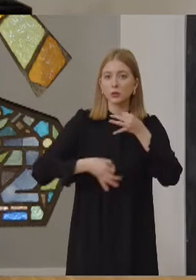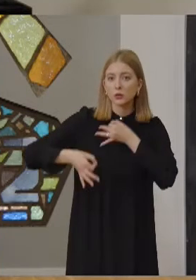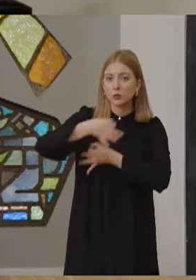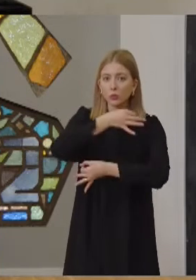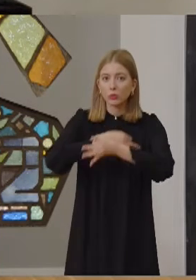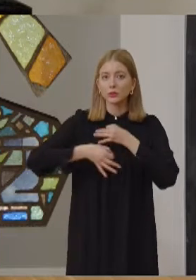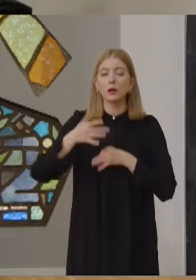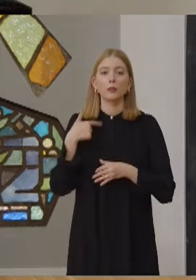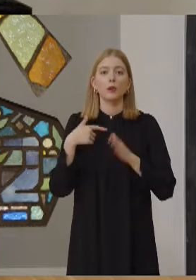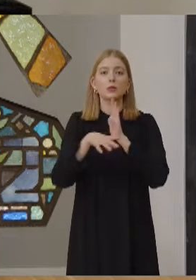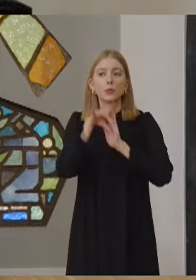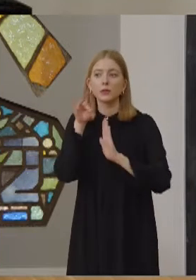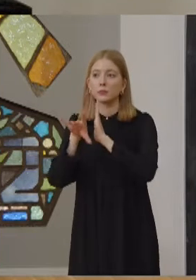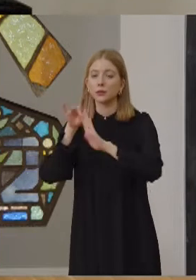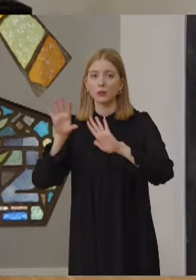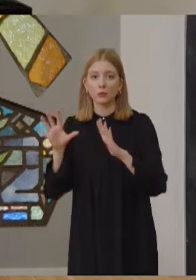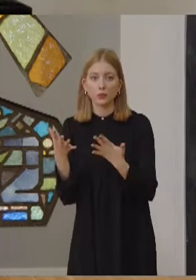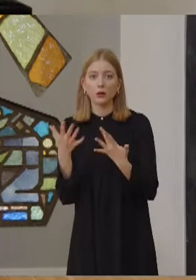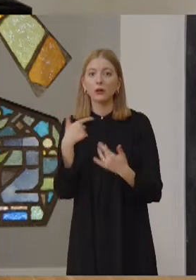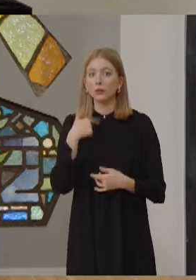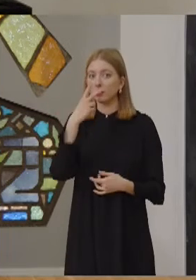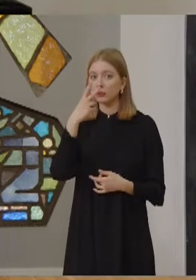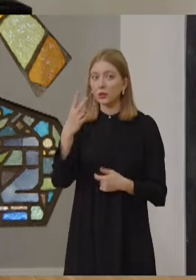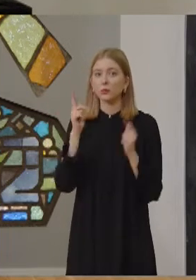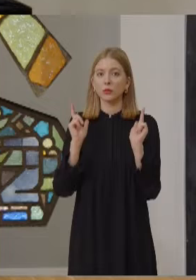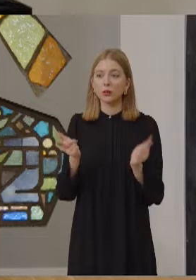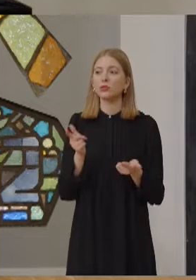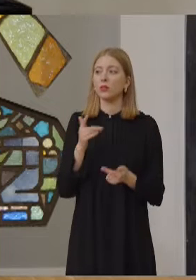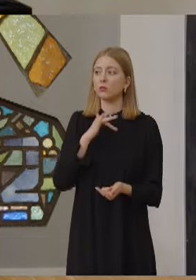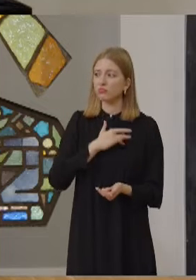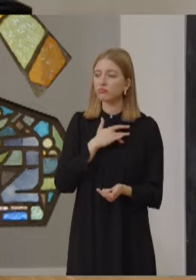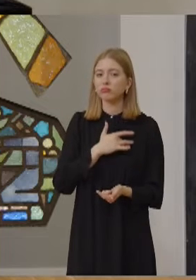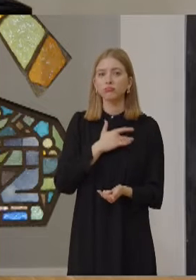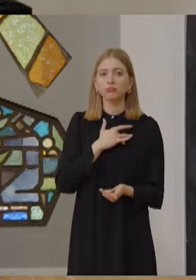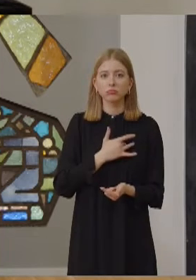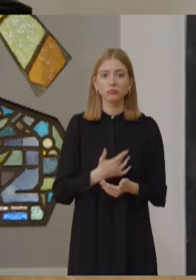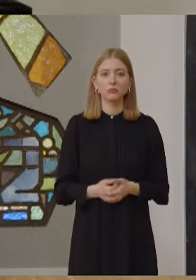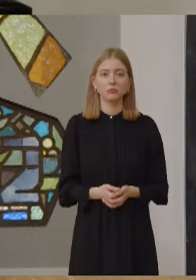part of this discussion and the choices that cause concern